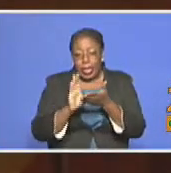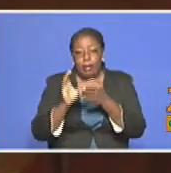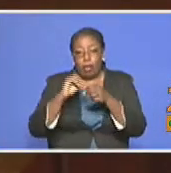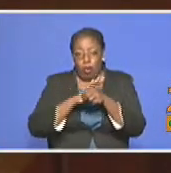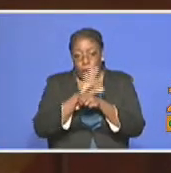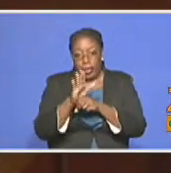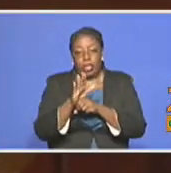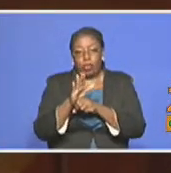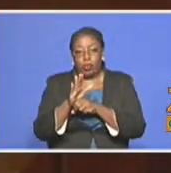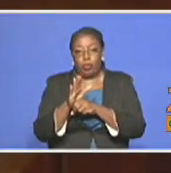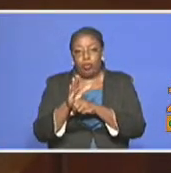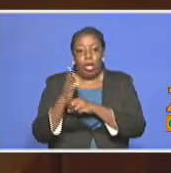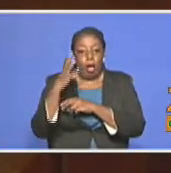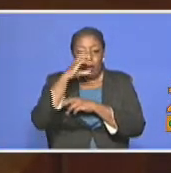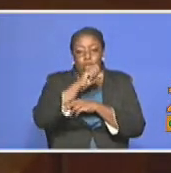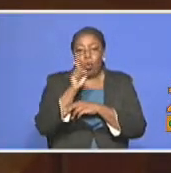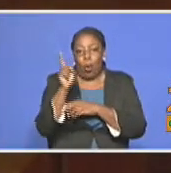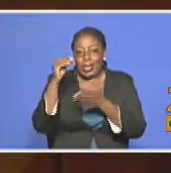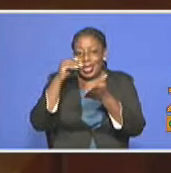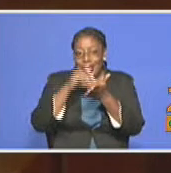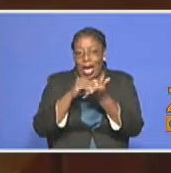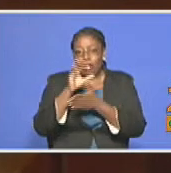were approximately